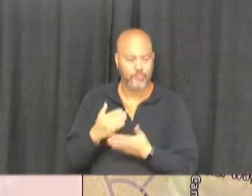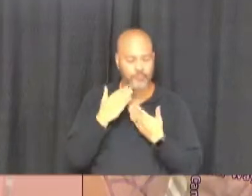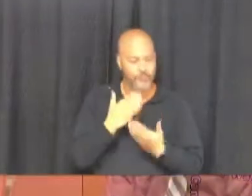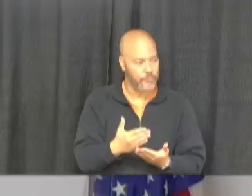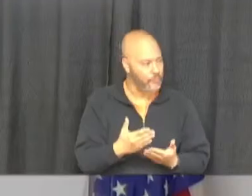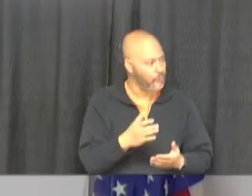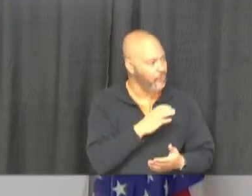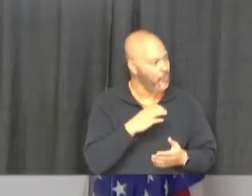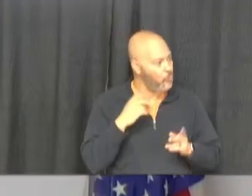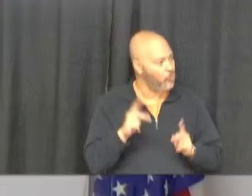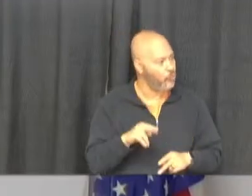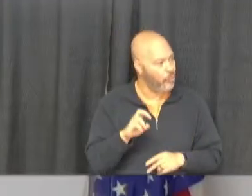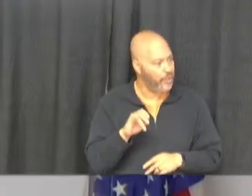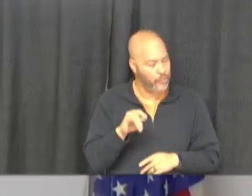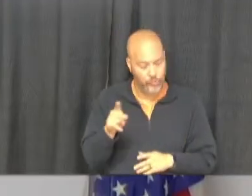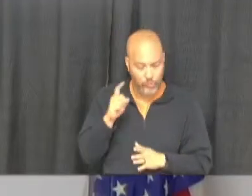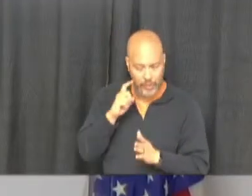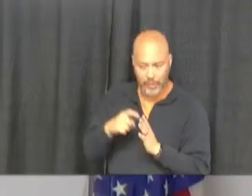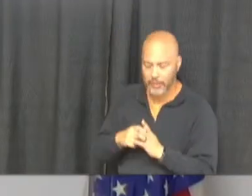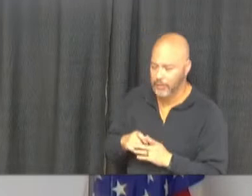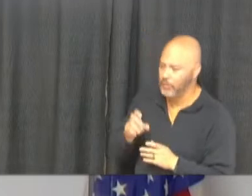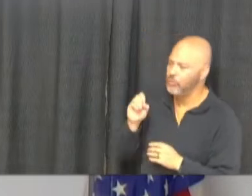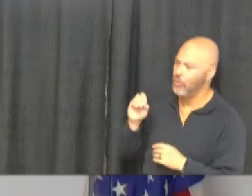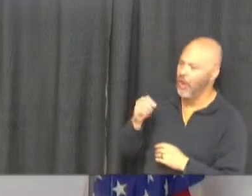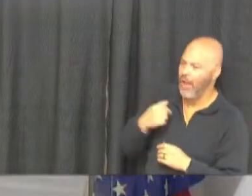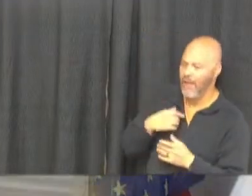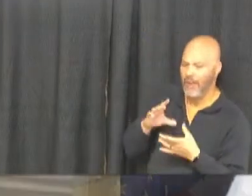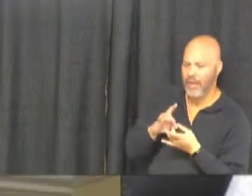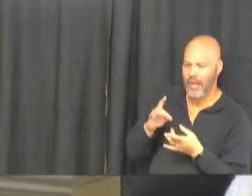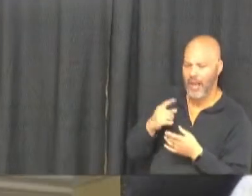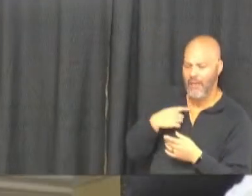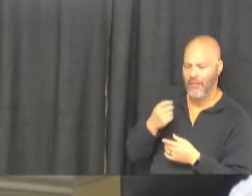Tyndall. Councilperson Reynolds, you're recognized. So I have a couple